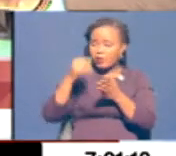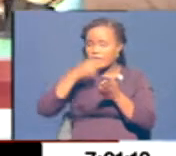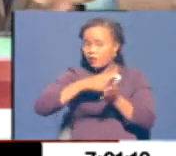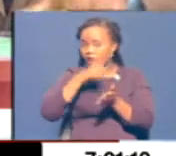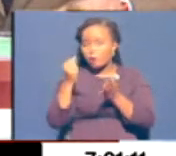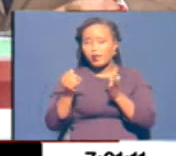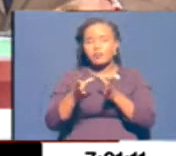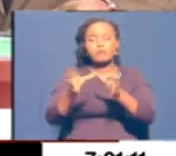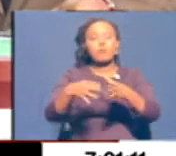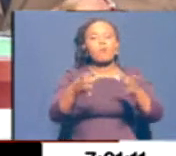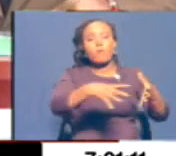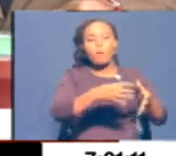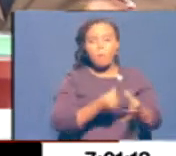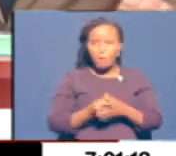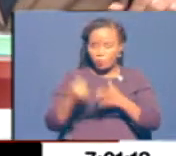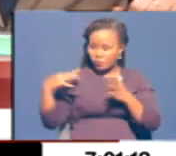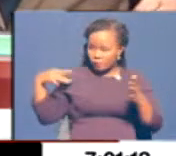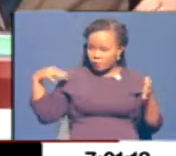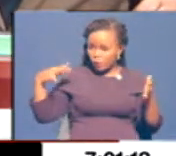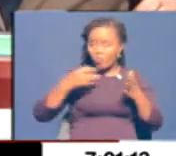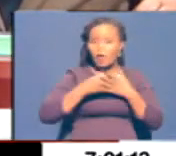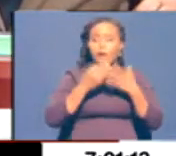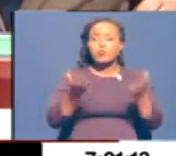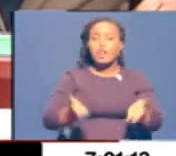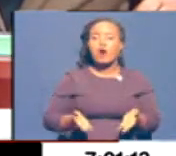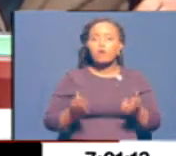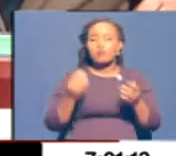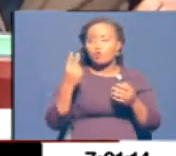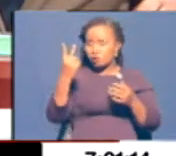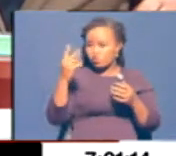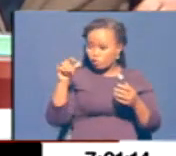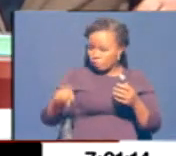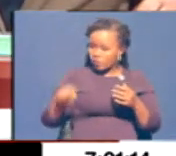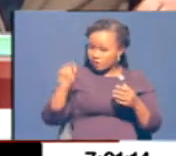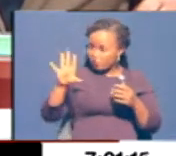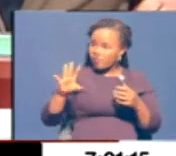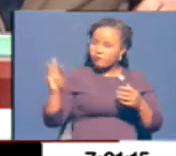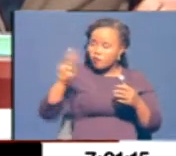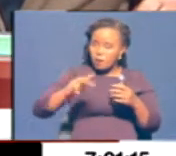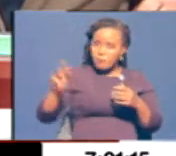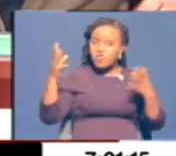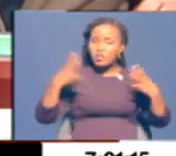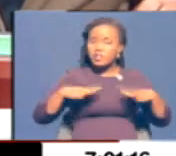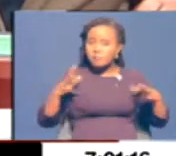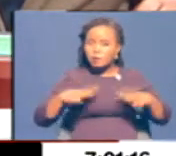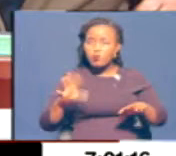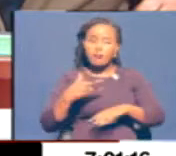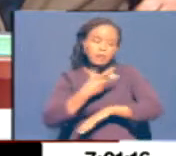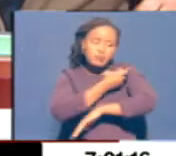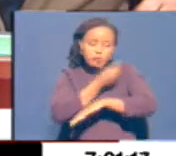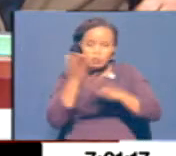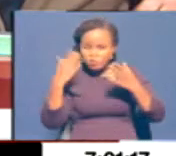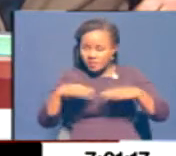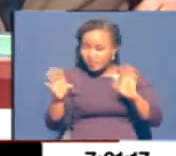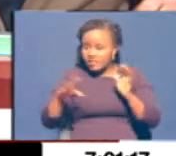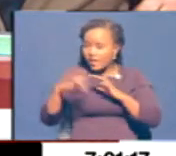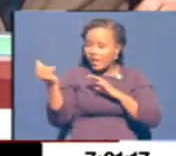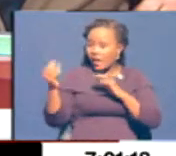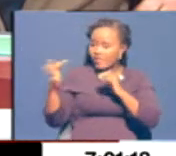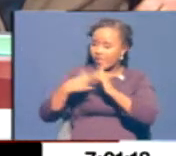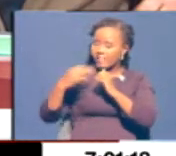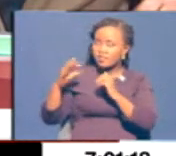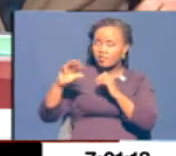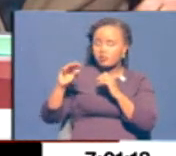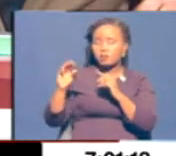kuzisambaza. Kufikia sasa, Wakenya milioni 2.5 wamepokea chanjo hizo, huku 1,800 kati yao wakiwa wamepokea